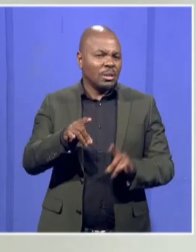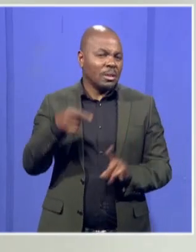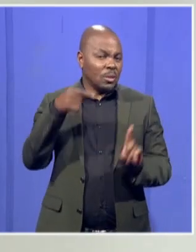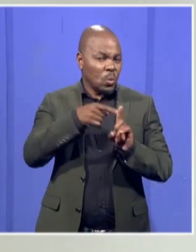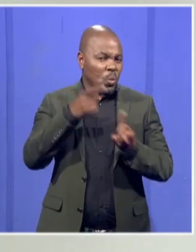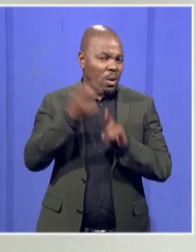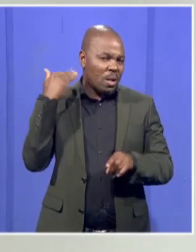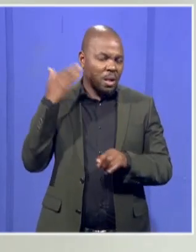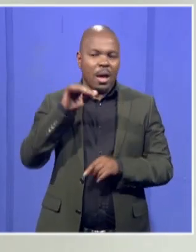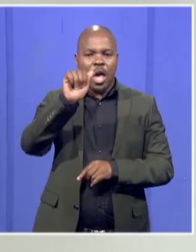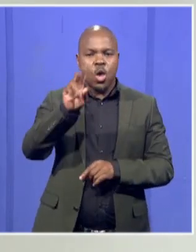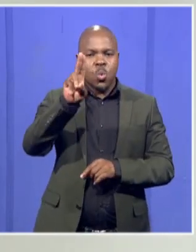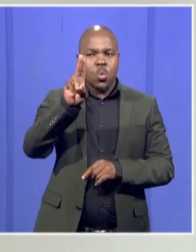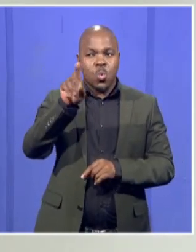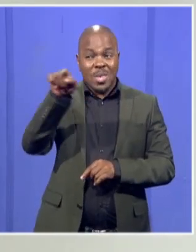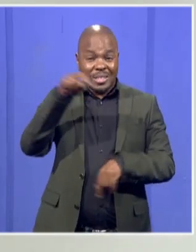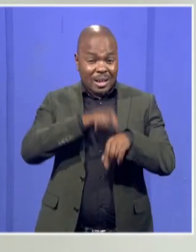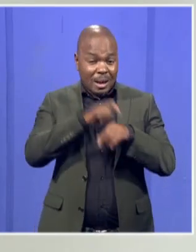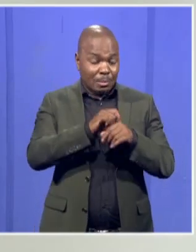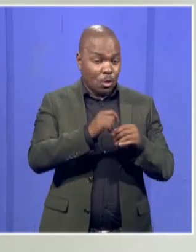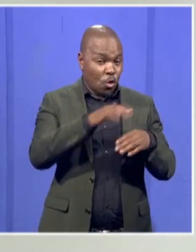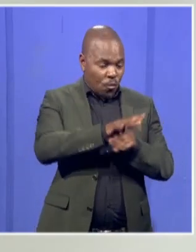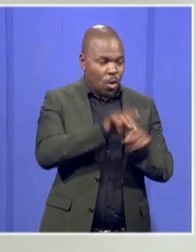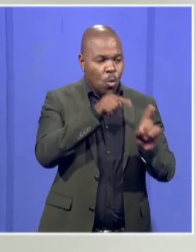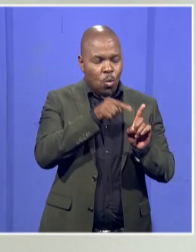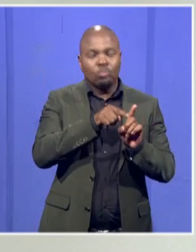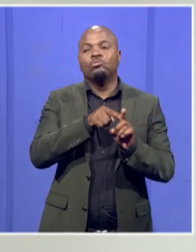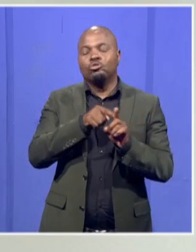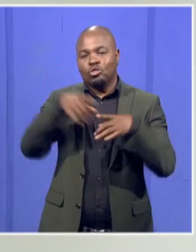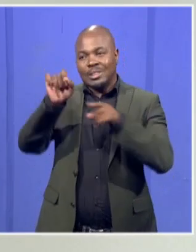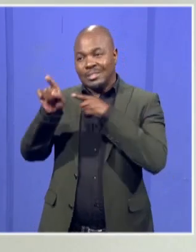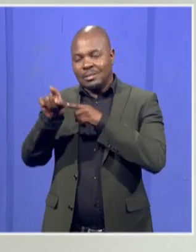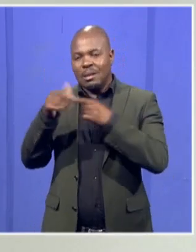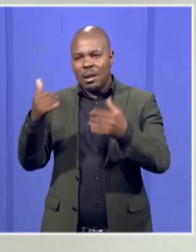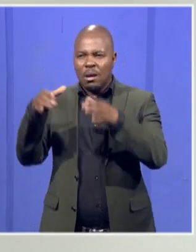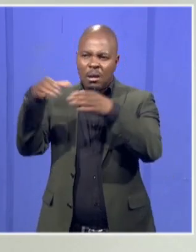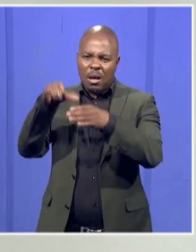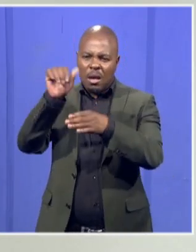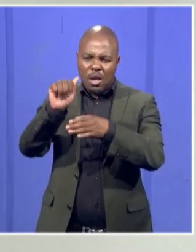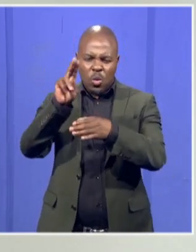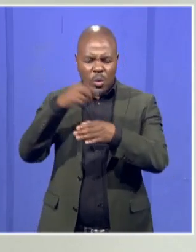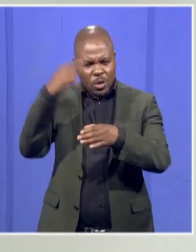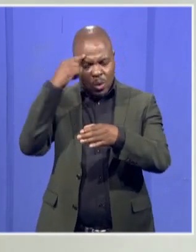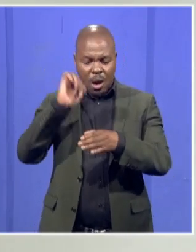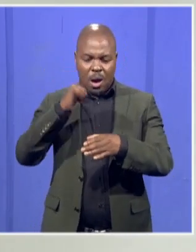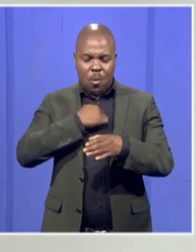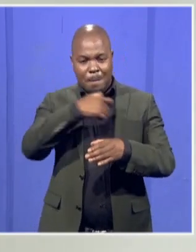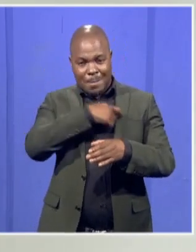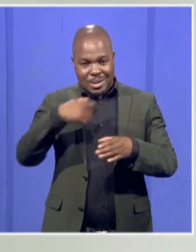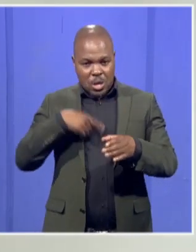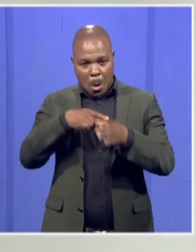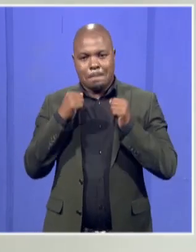a chair of the AU. And in the wisdom of the AU, they then announced that our president was going to remain